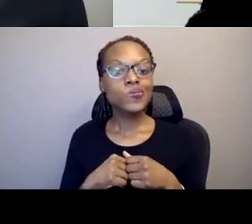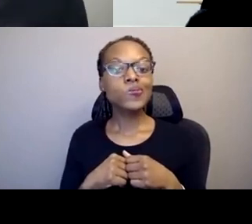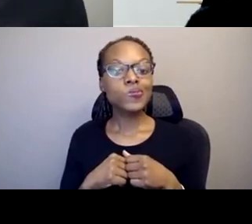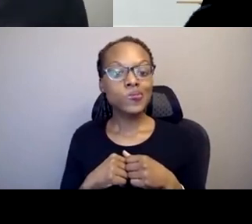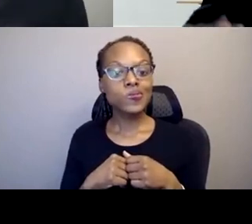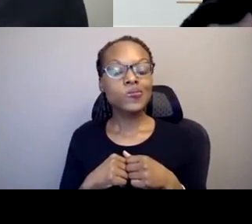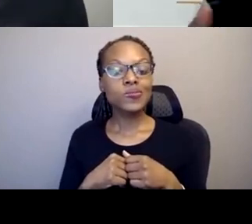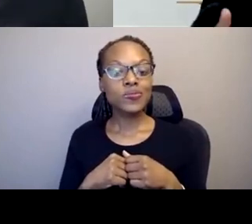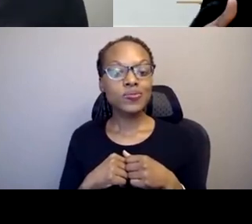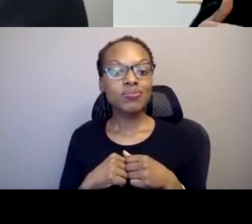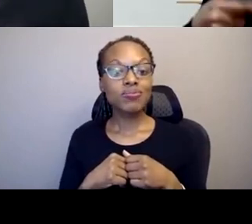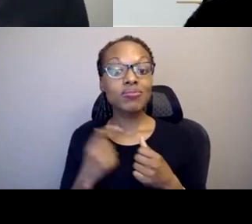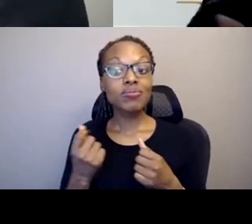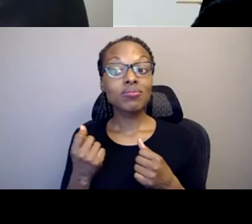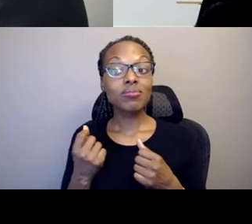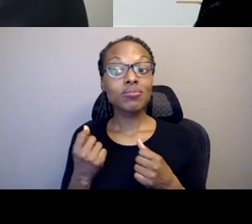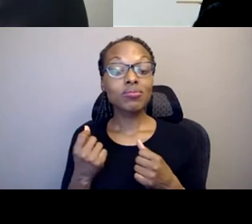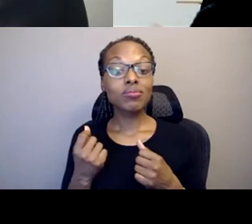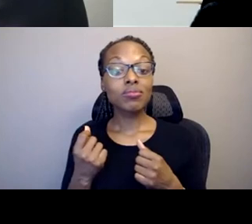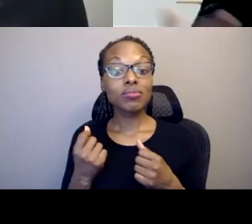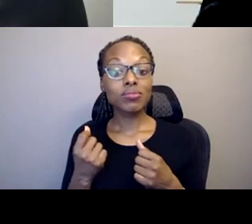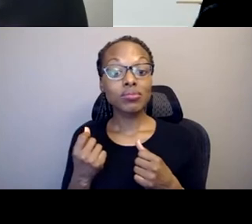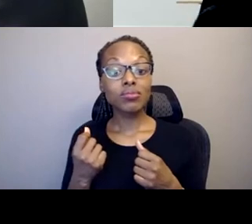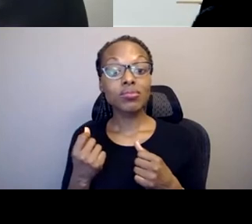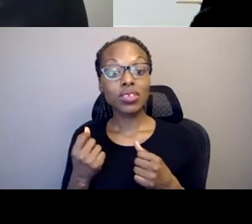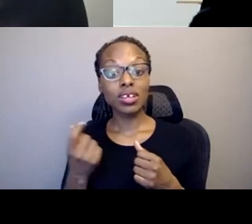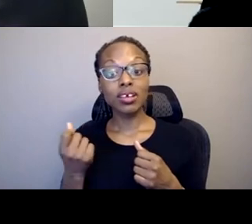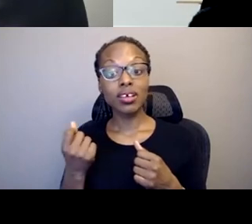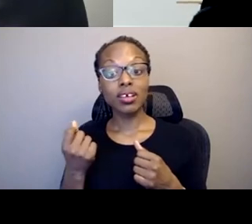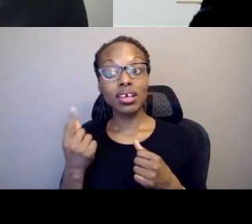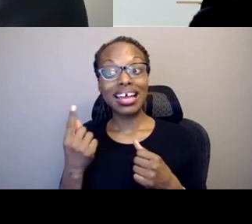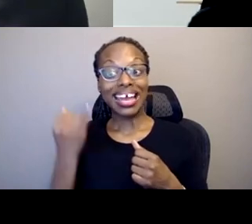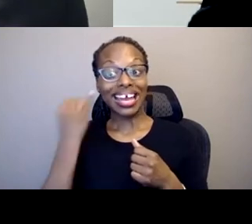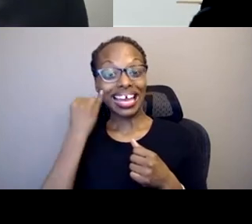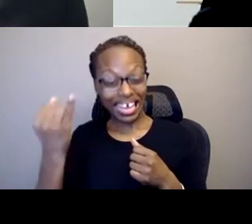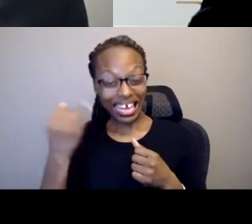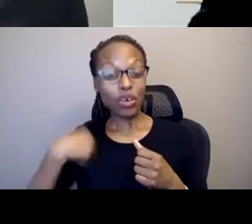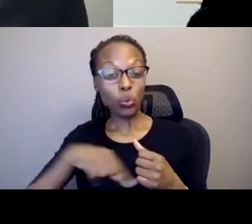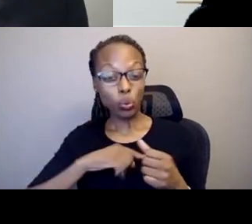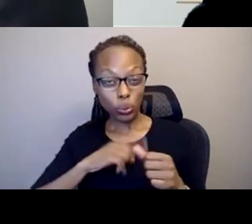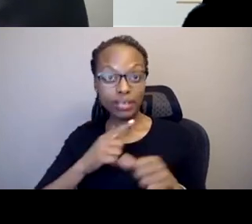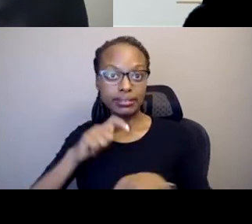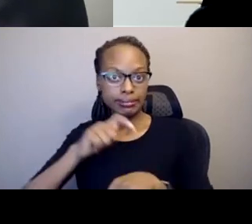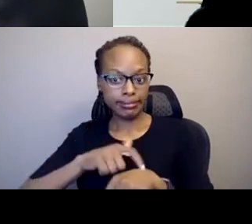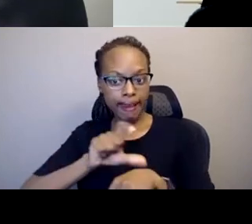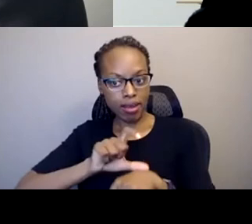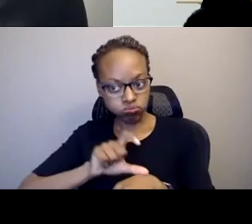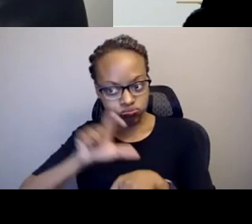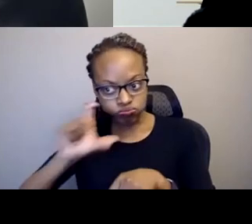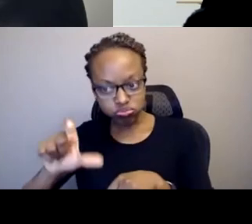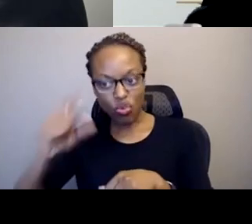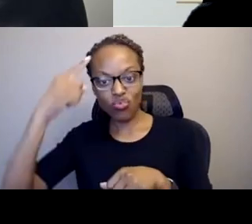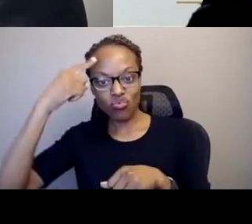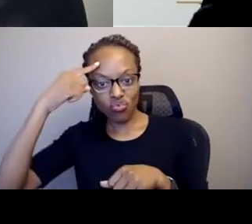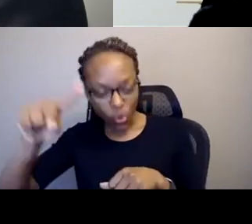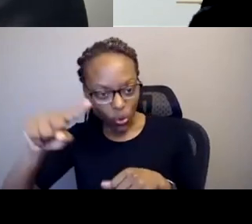understand that like our investment in doing these types of things is actually what leads to different sort of behaviors and practices.